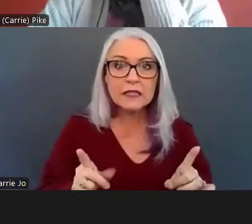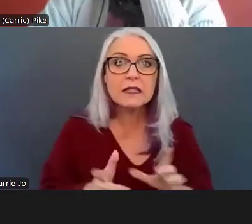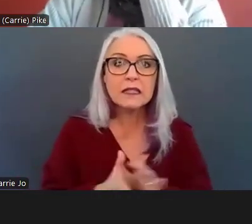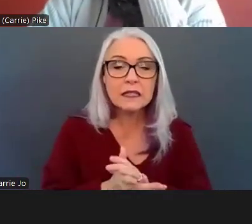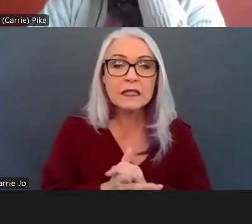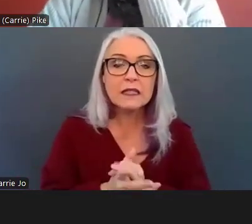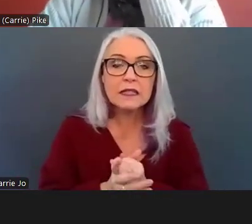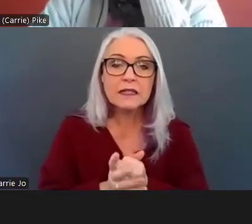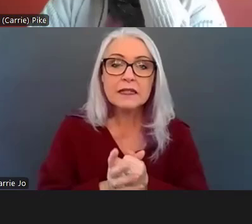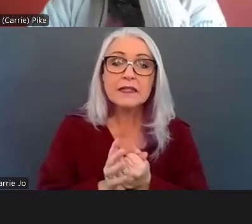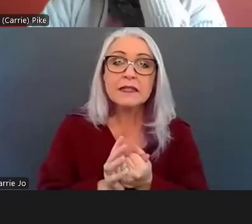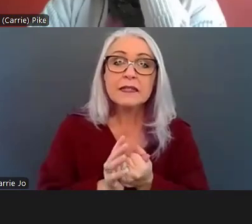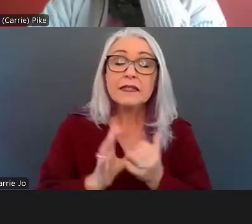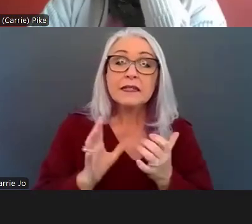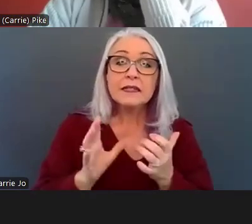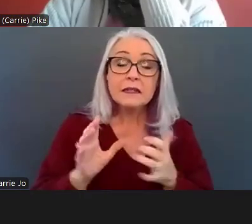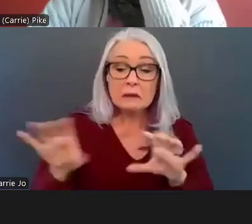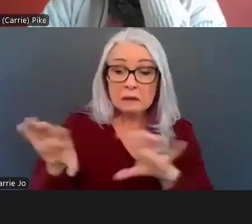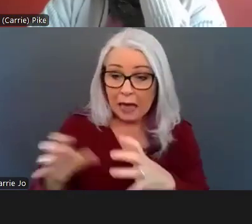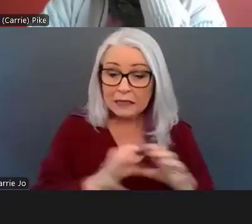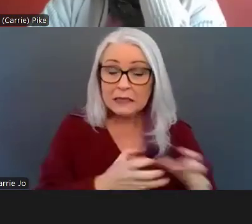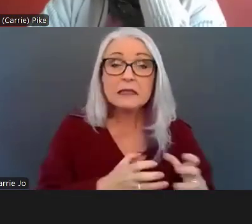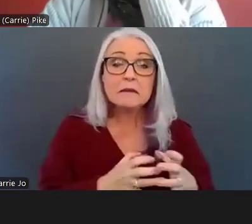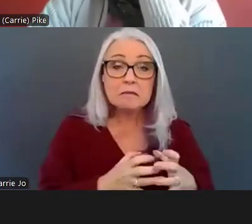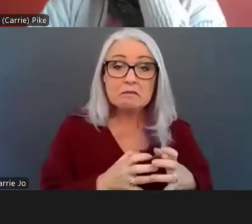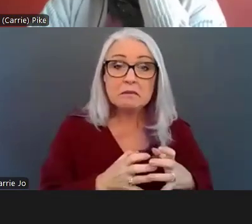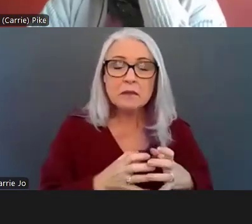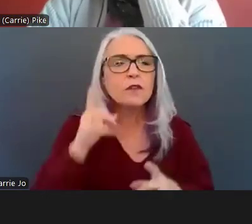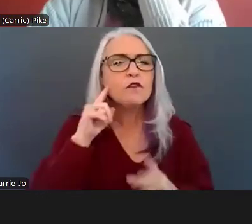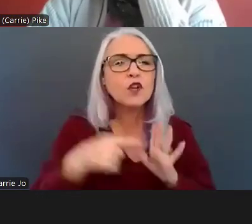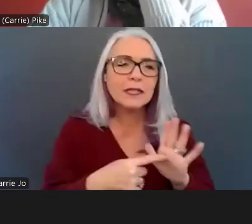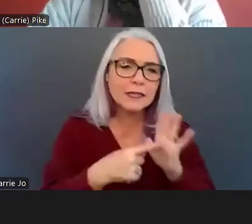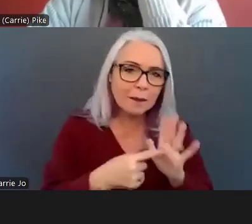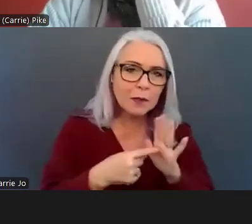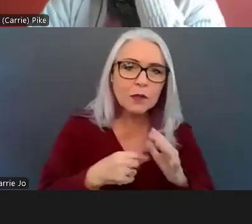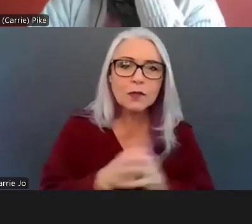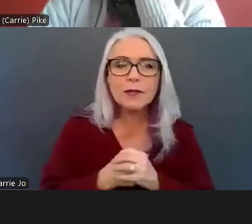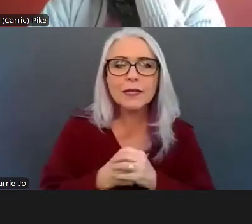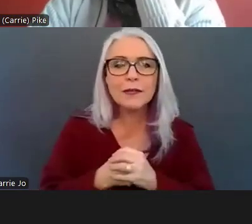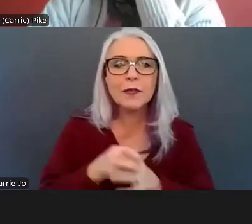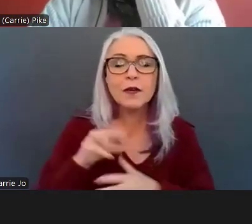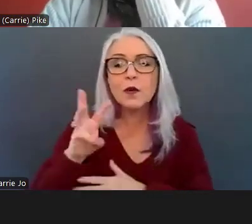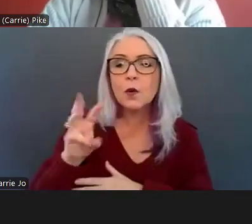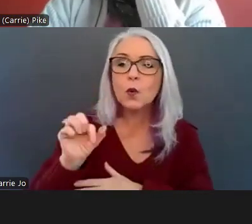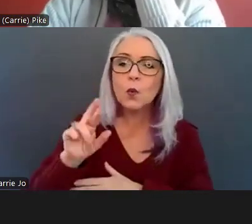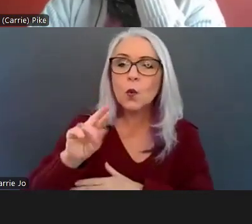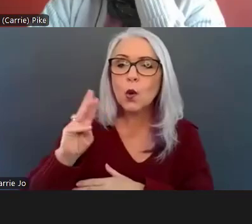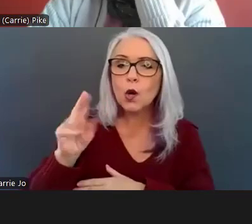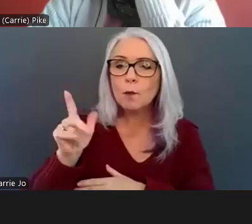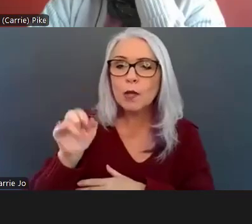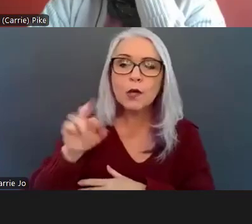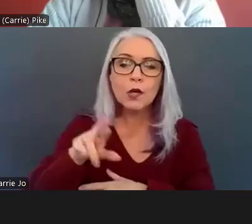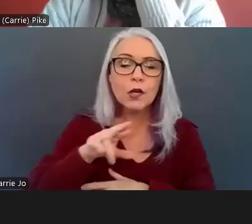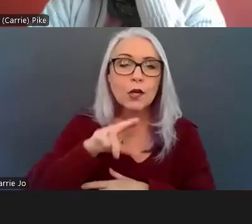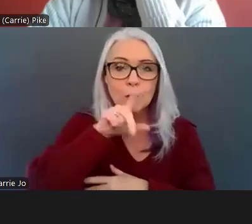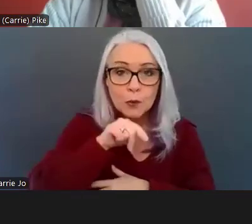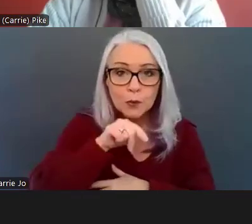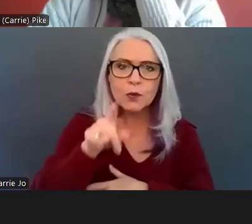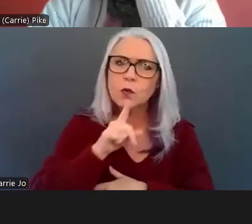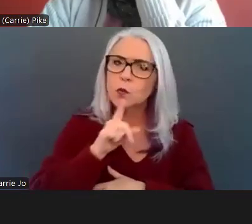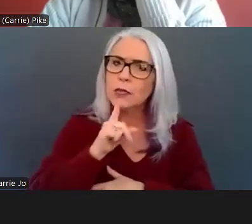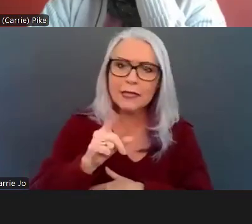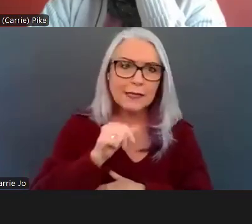age classes and that sort of thing. That still, like for instance, Swainson's warbler is still a very uncommon species, but in the